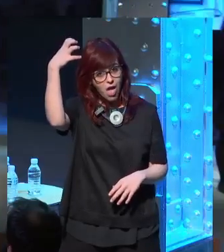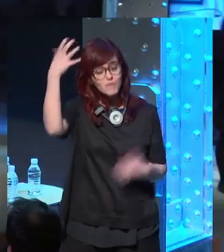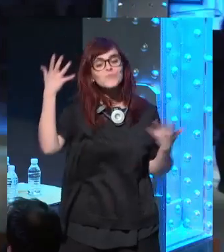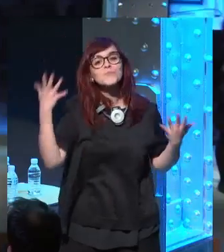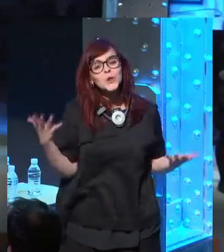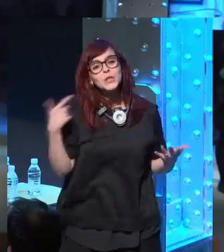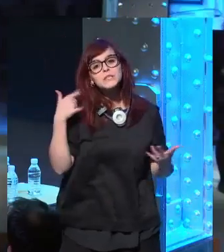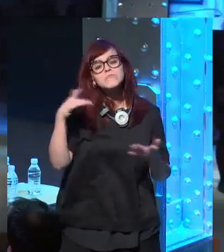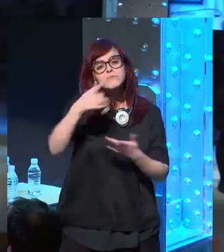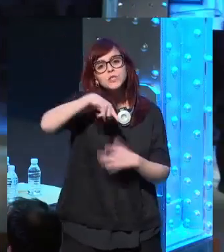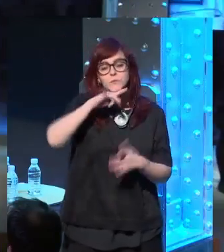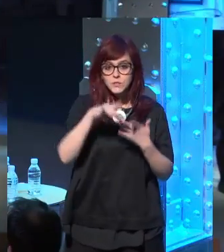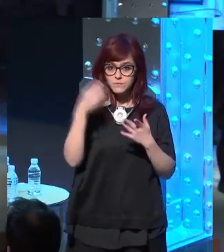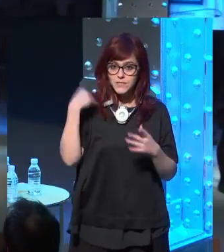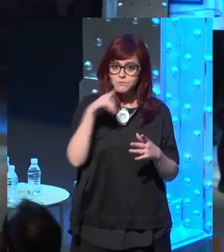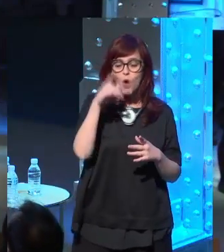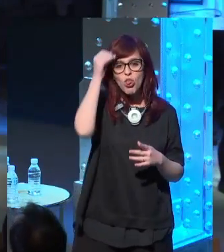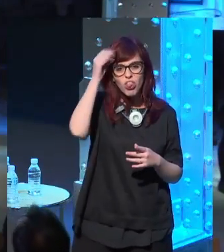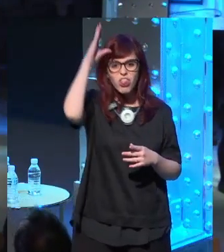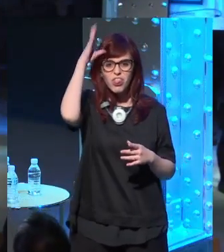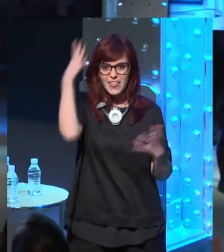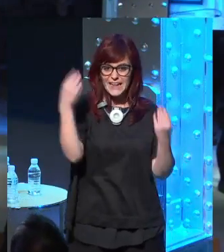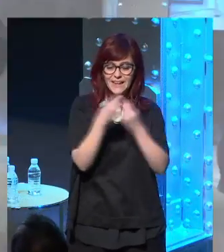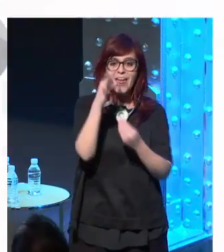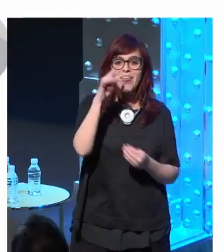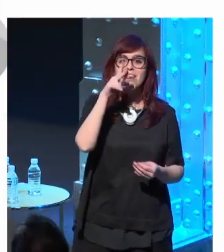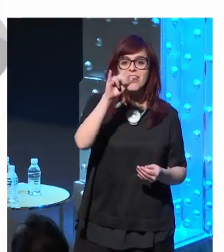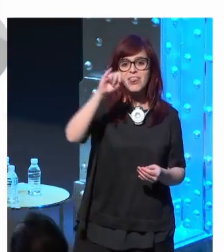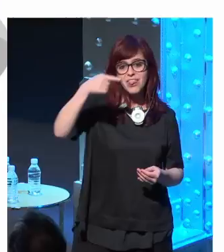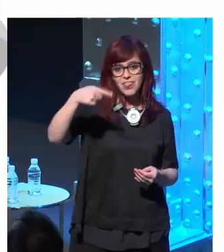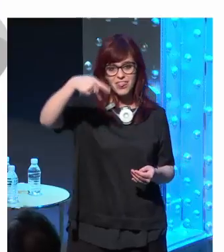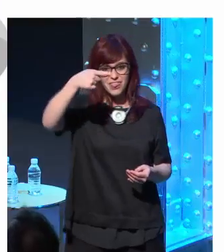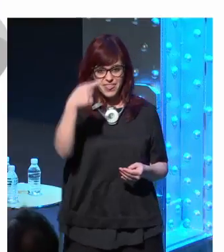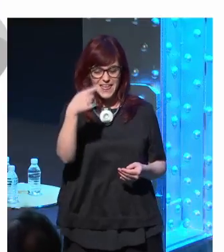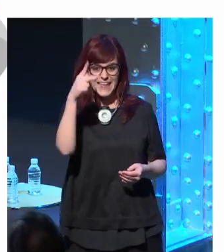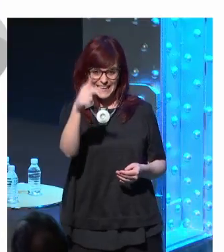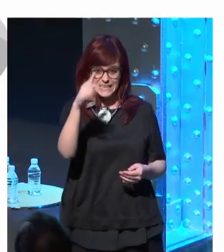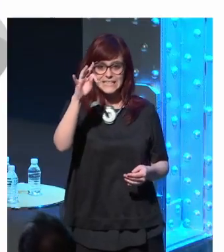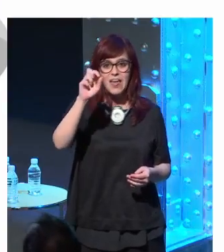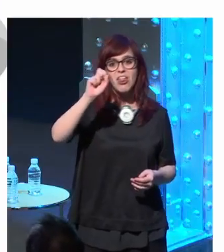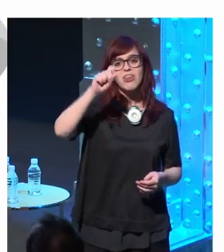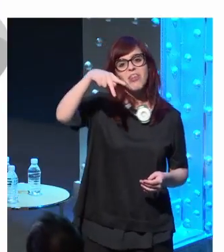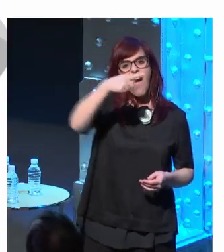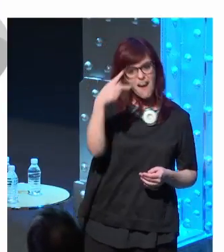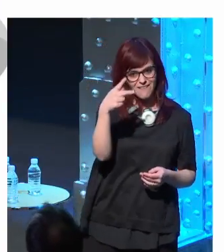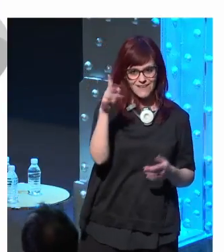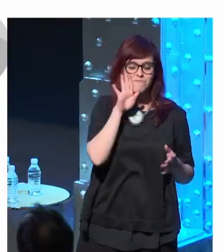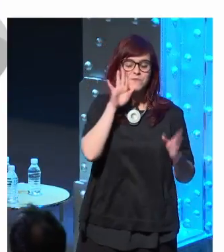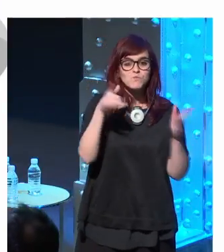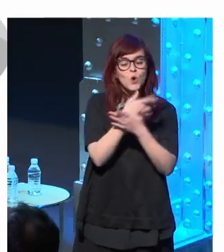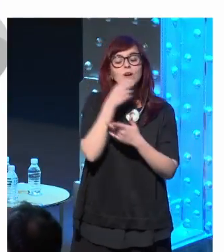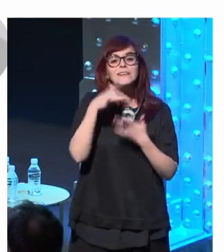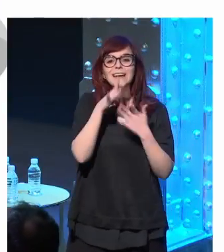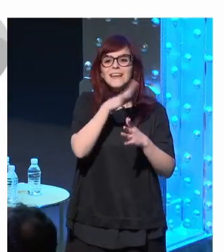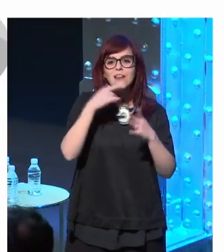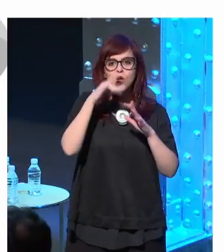think tank that is essentially interested in answering 3 questions. We try to figure out, like